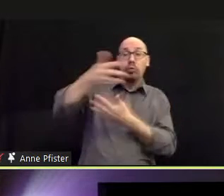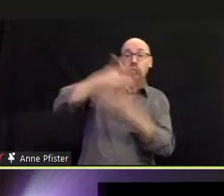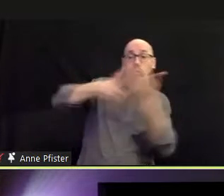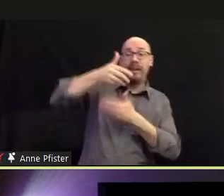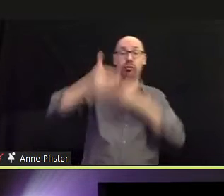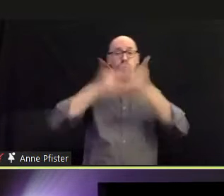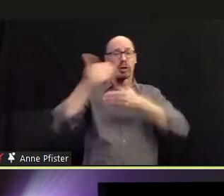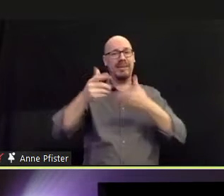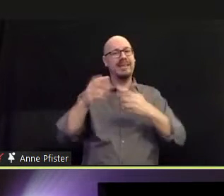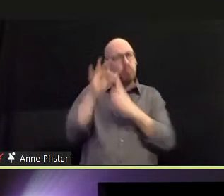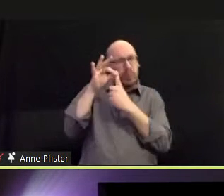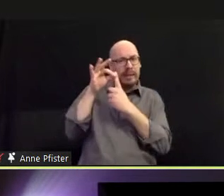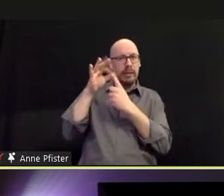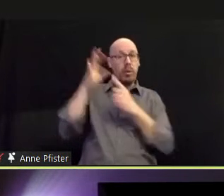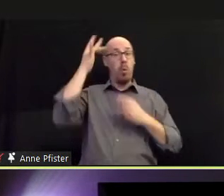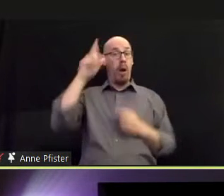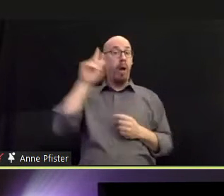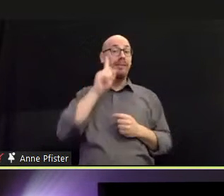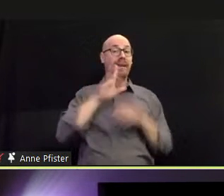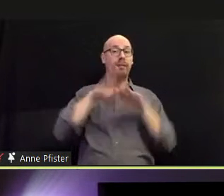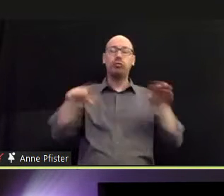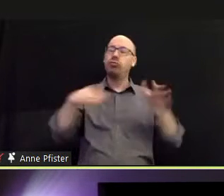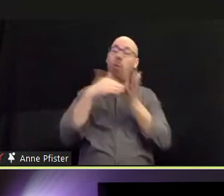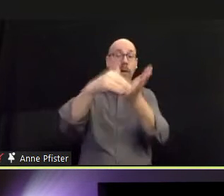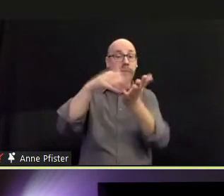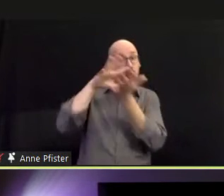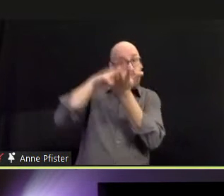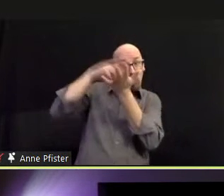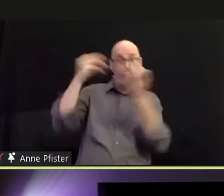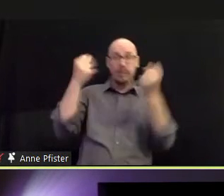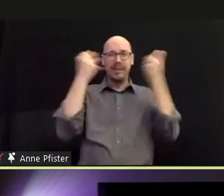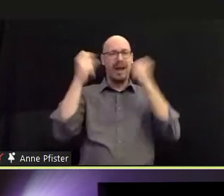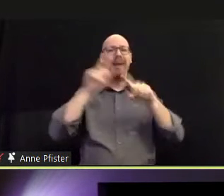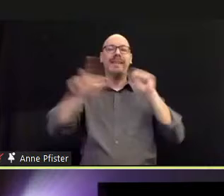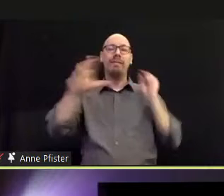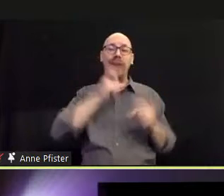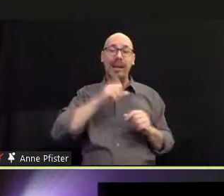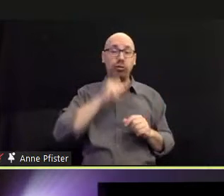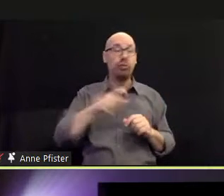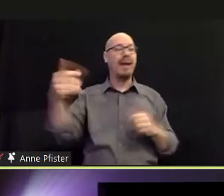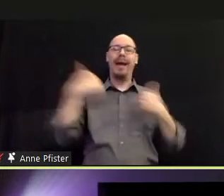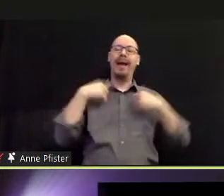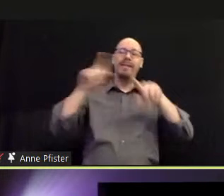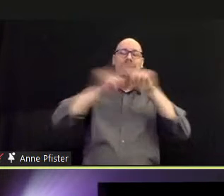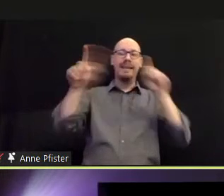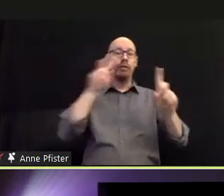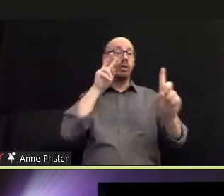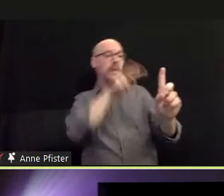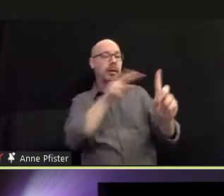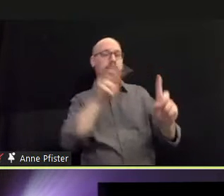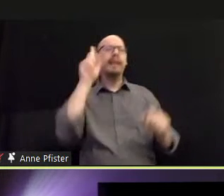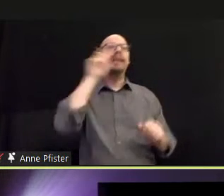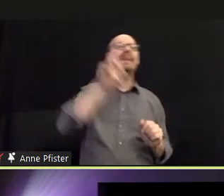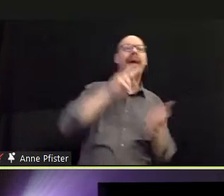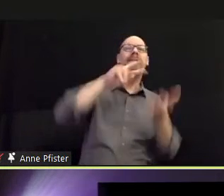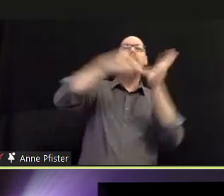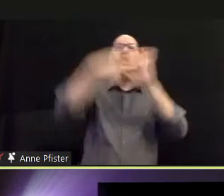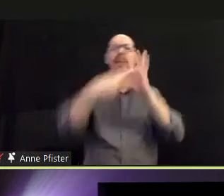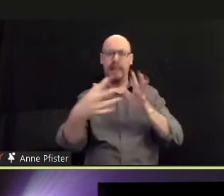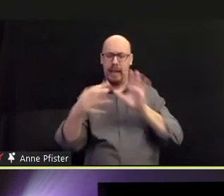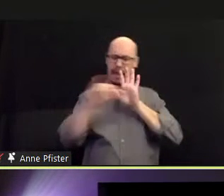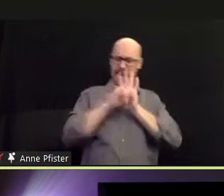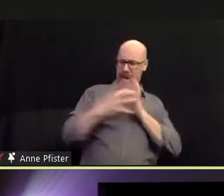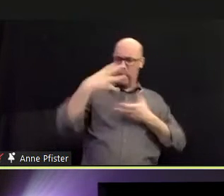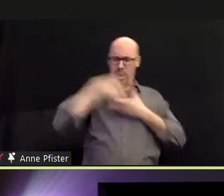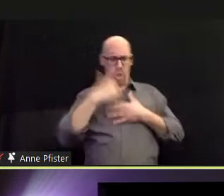learning sign language at different ages and have different deaf etiologies and life histories in that regard. Therefore,